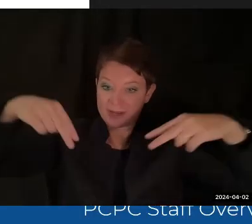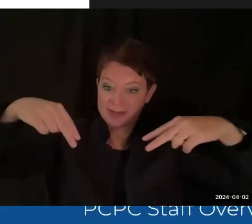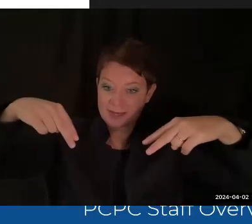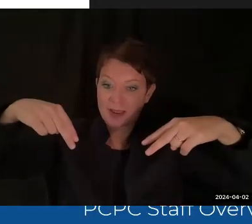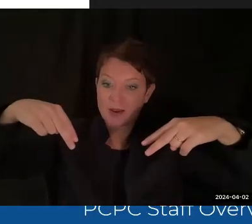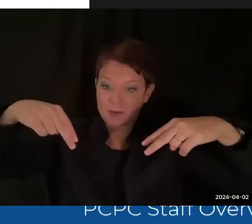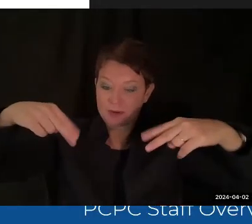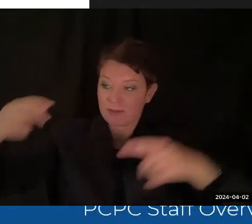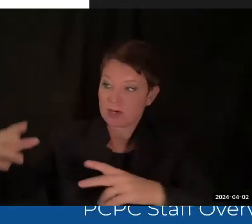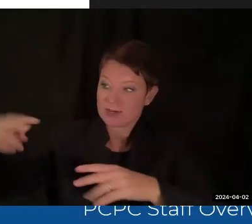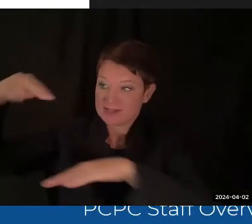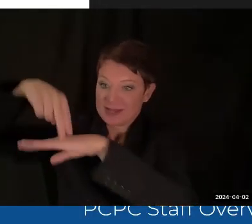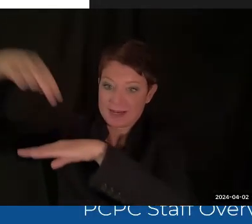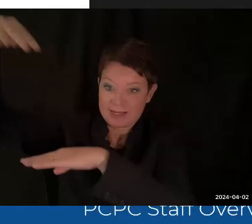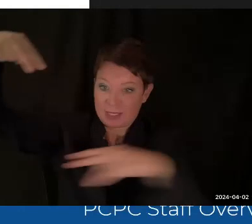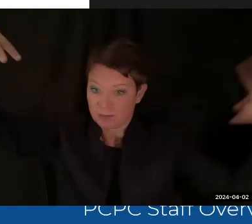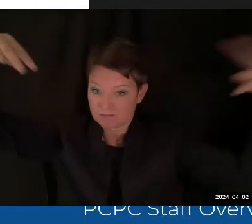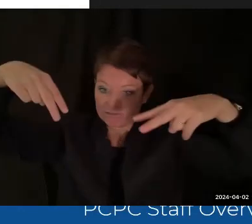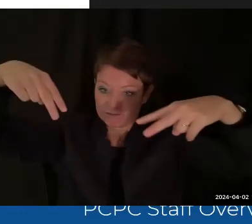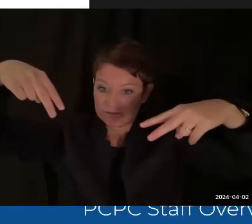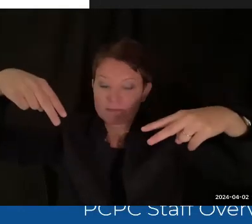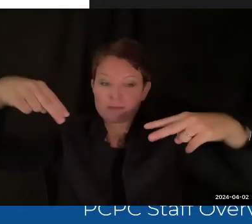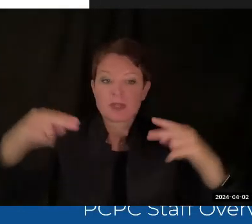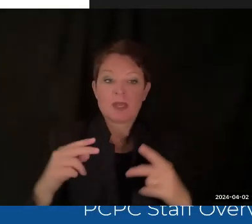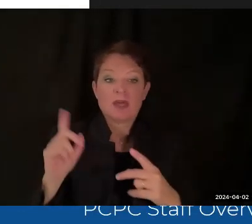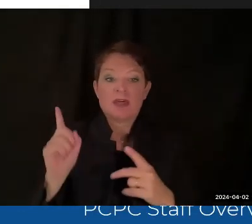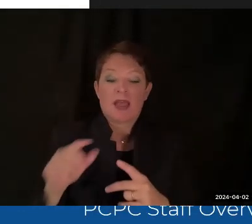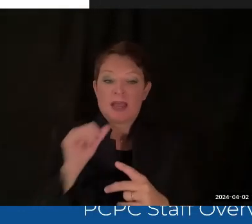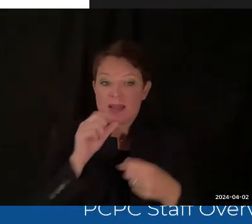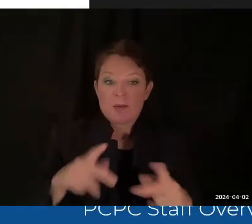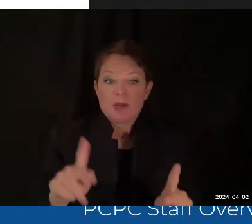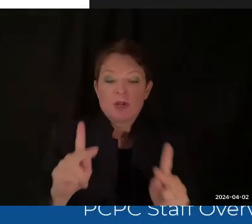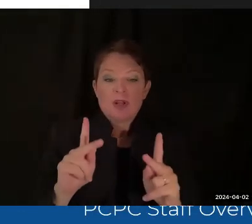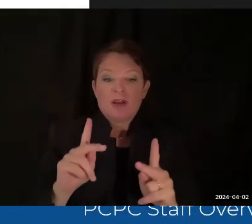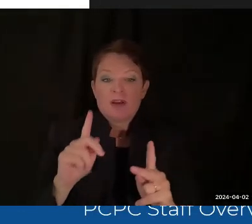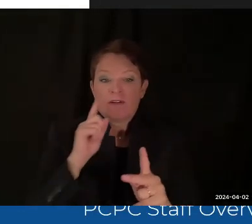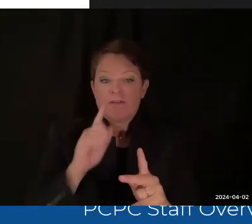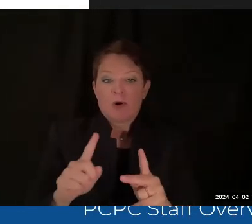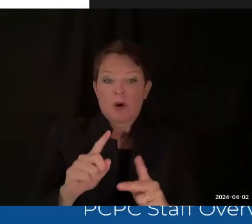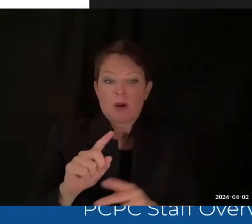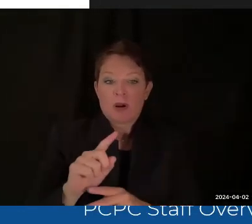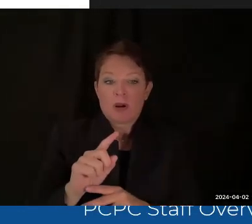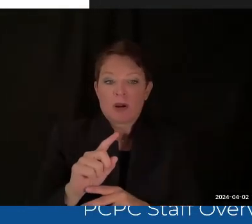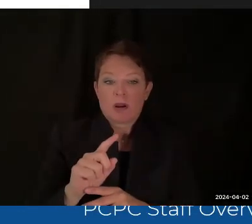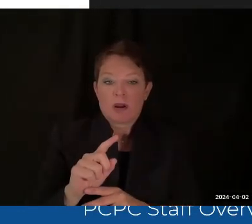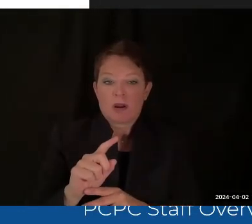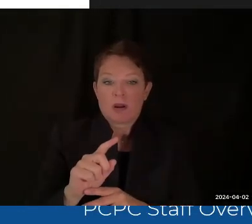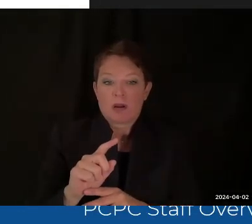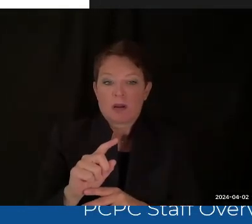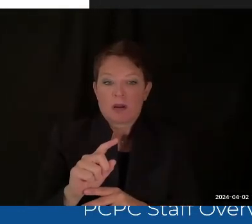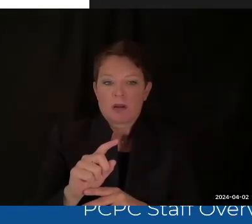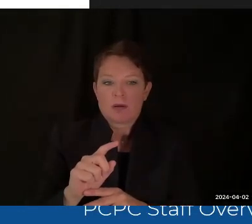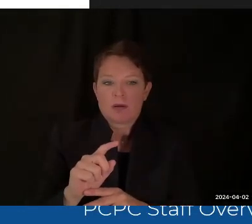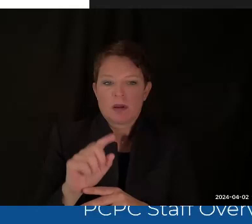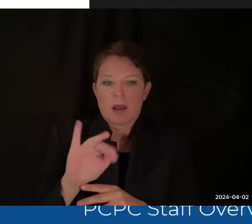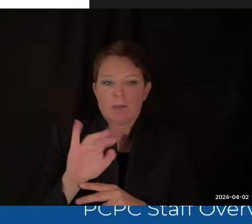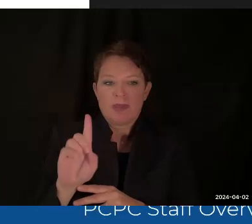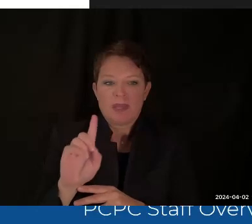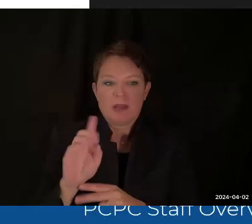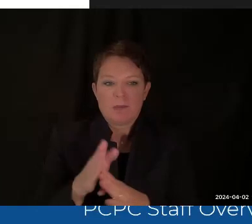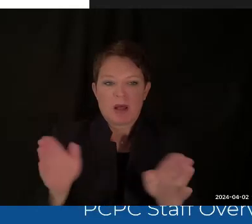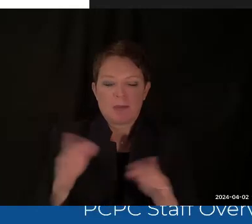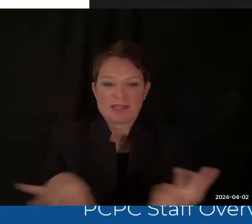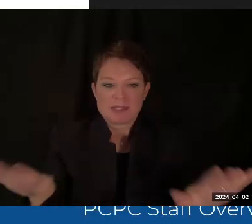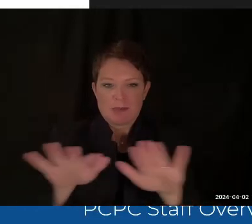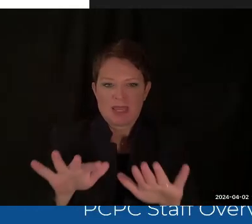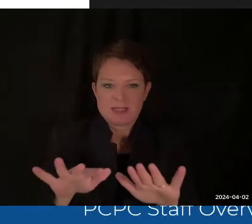roof. Further, it was noted that this is an opportunity for a big public space. The applicant